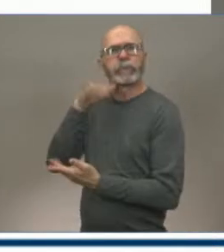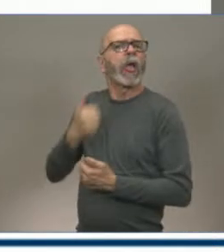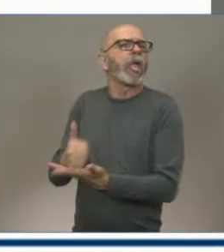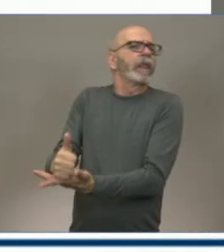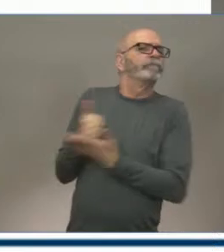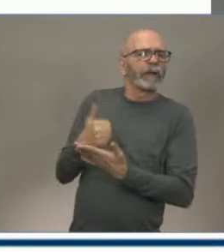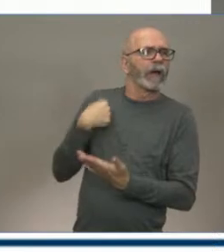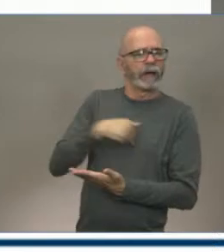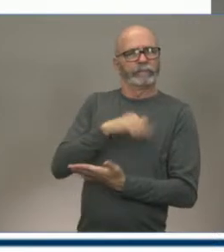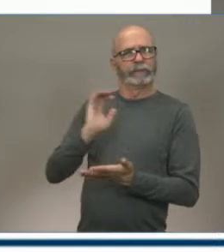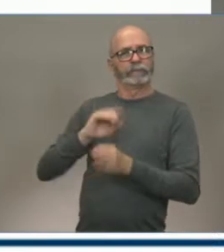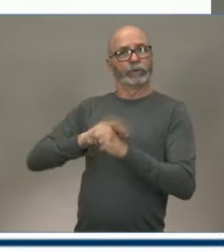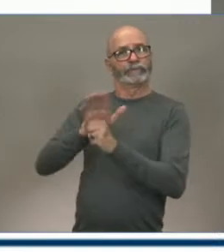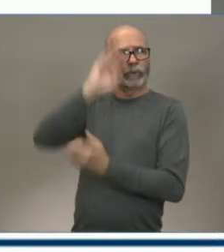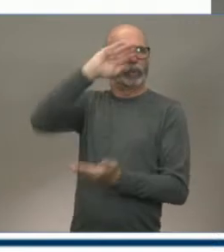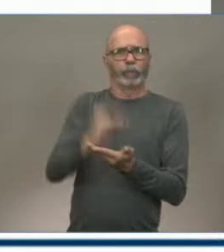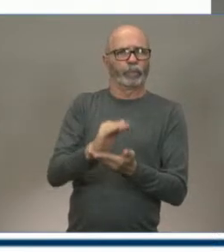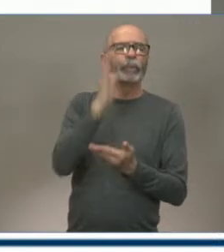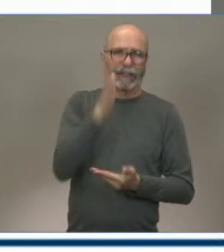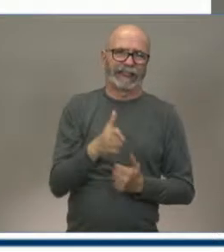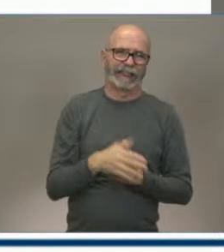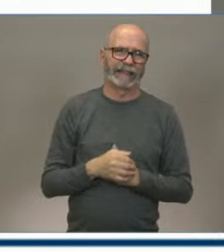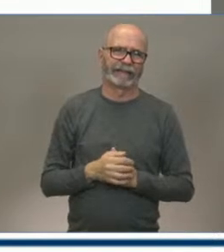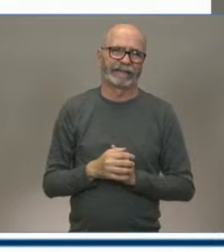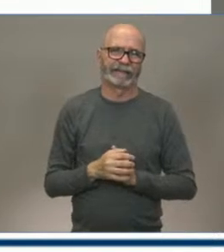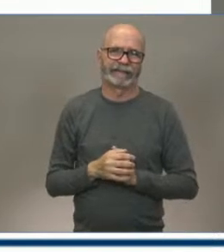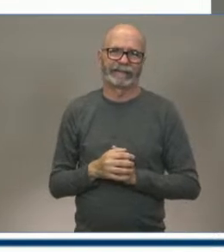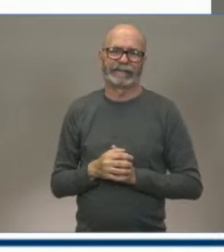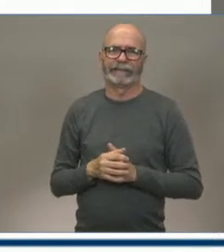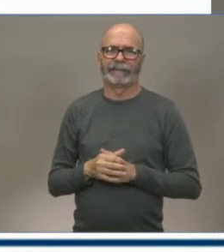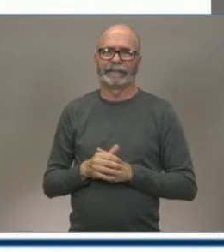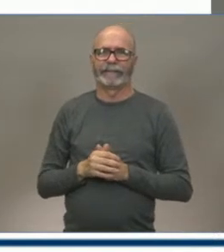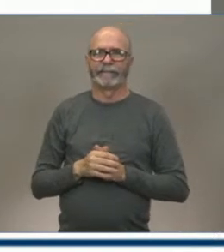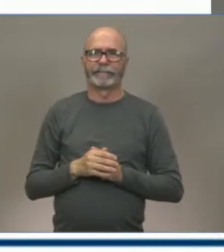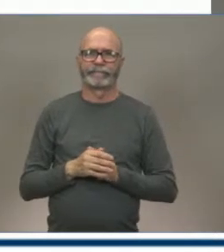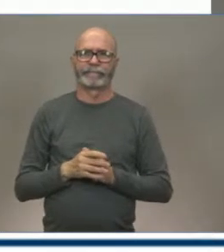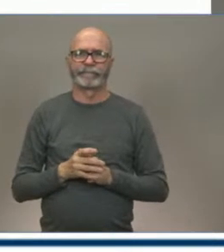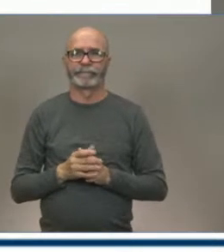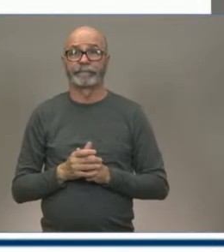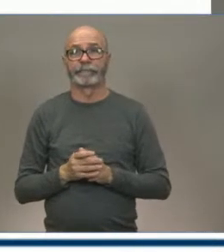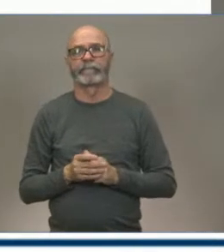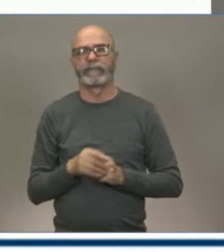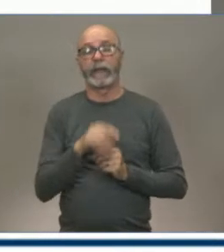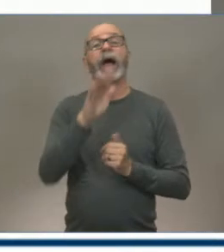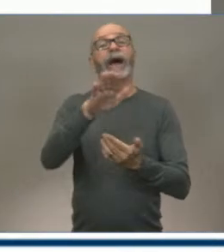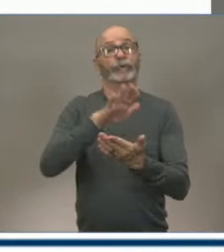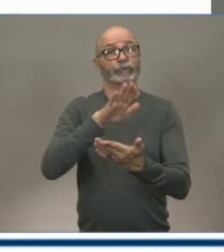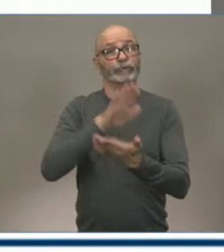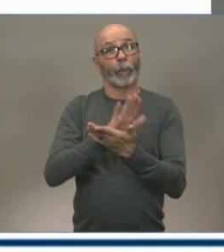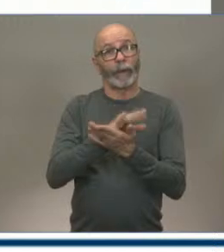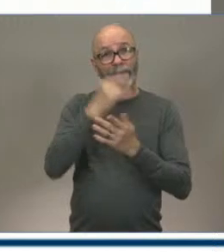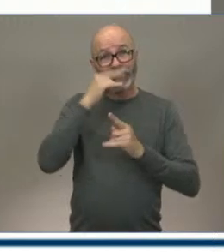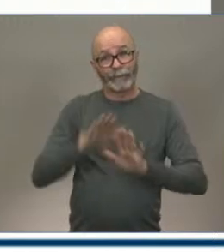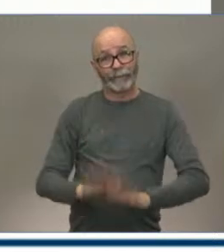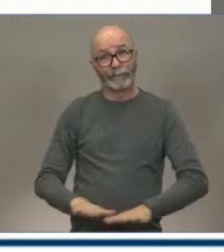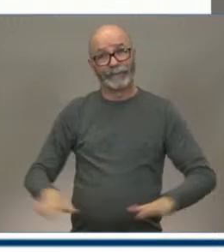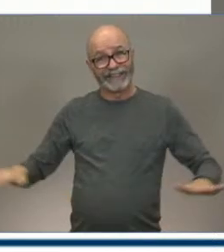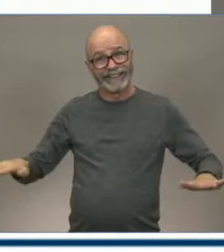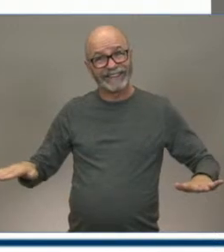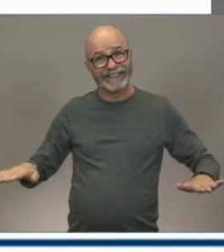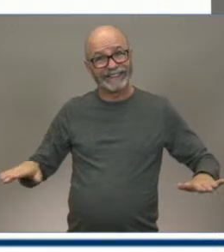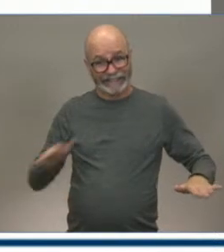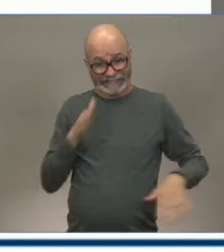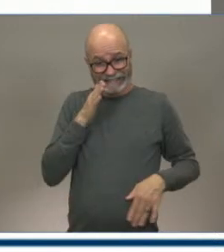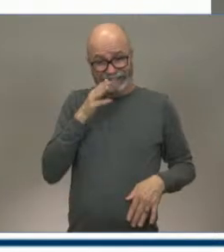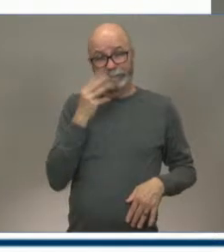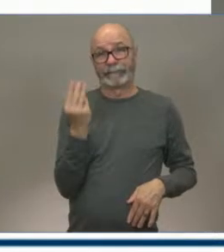safe. And with our elementary and secondary school system opening back on Monday, I want to take a moment to thank everyone who's